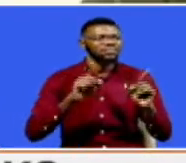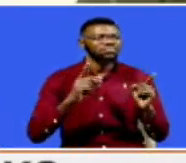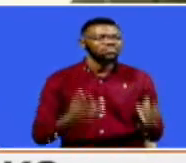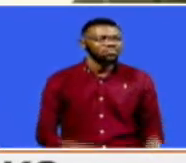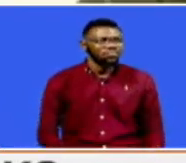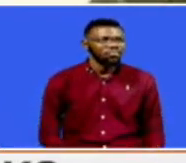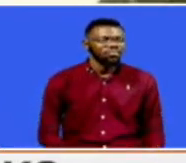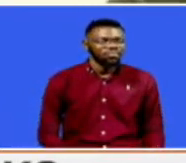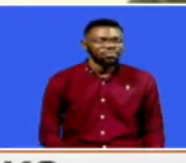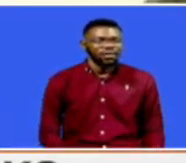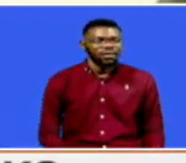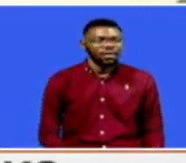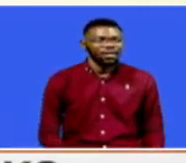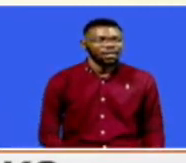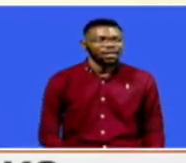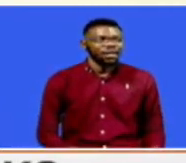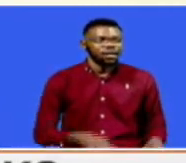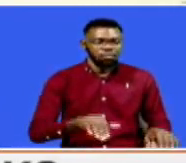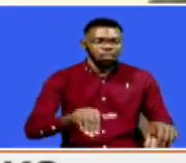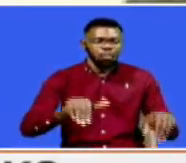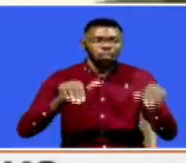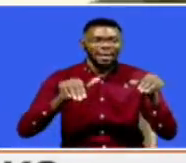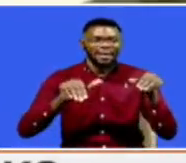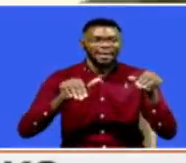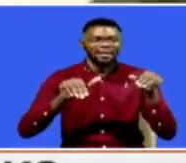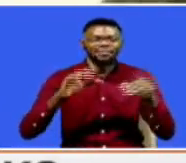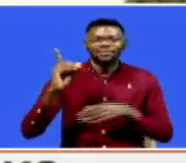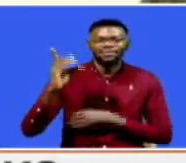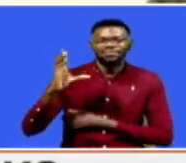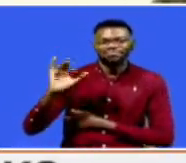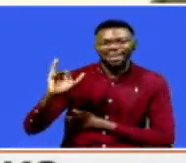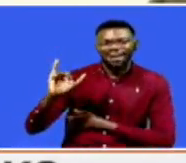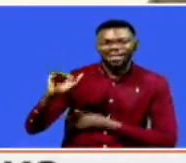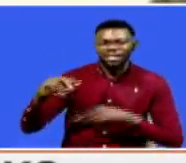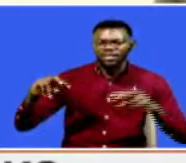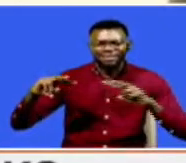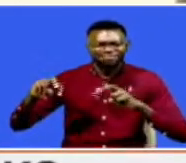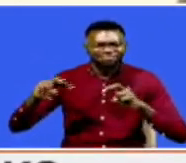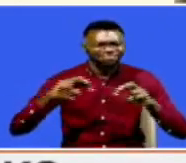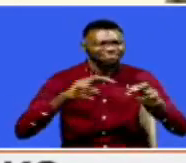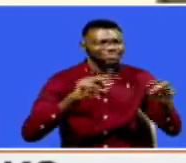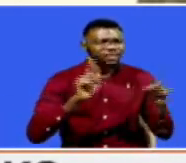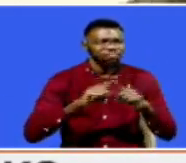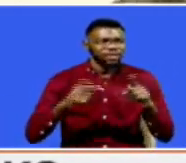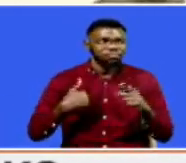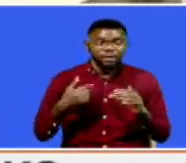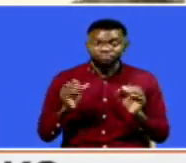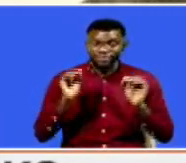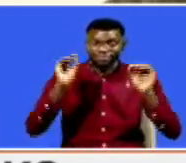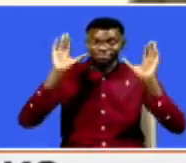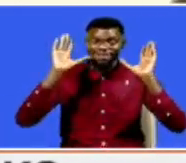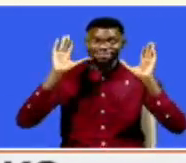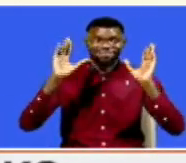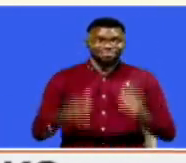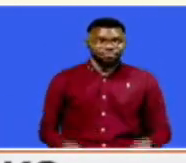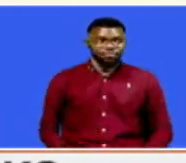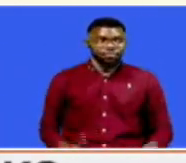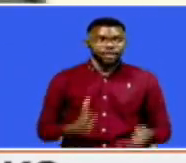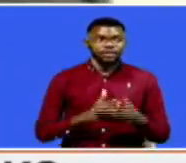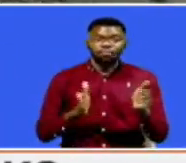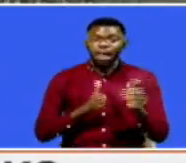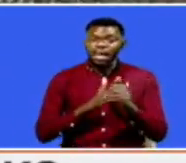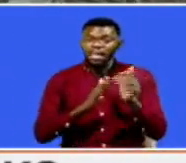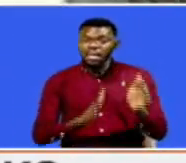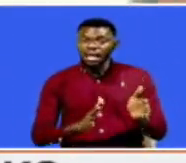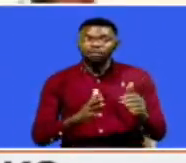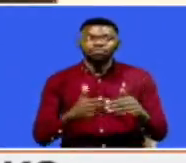DCI to conduct the investigations. I am surprised why some of the leaders turn to be